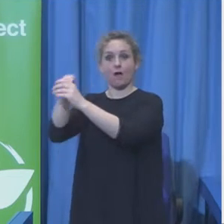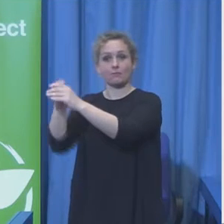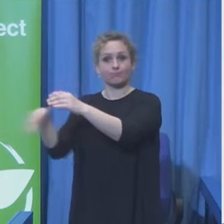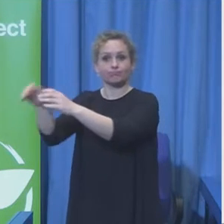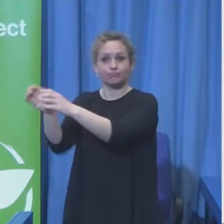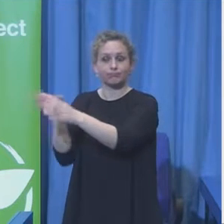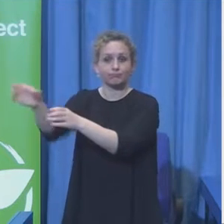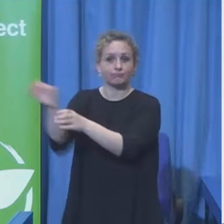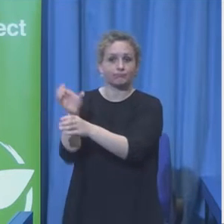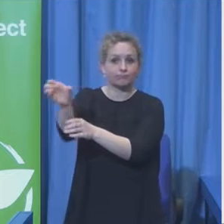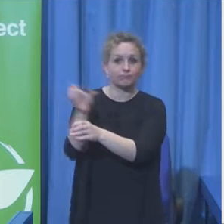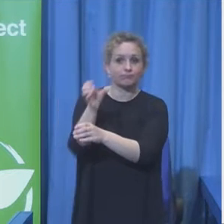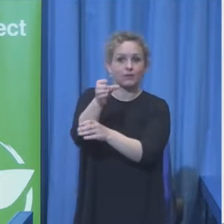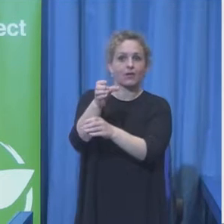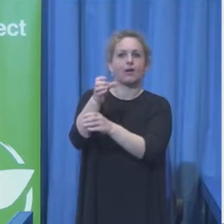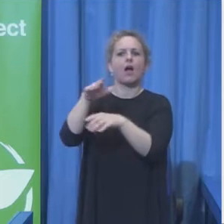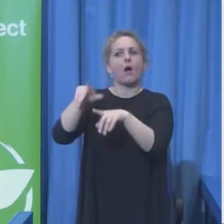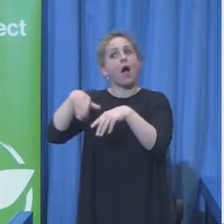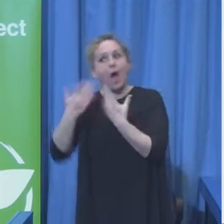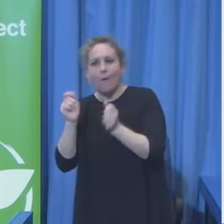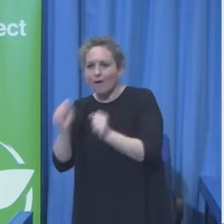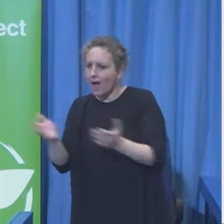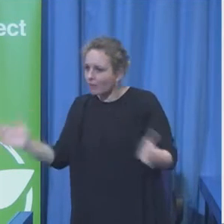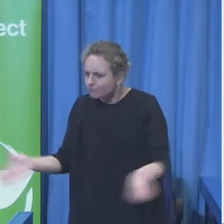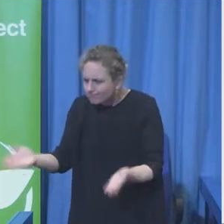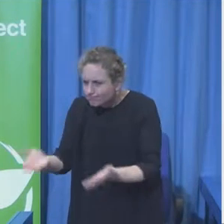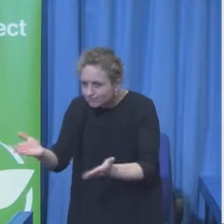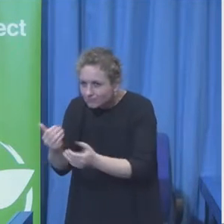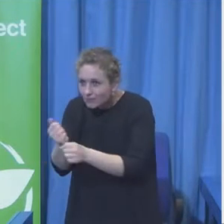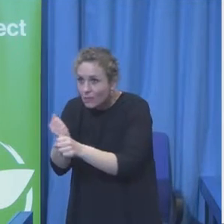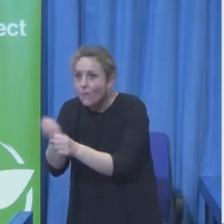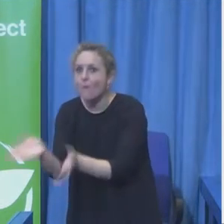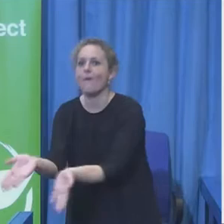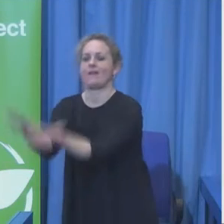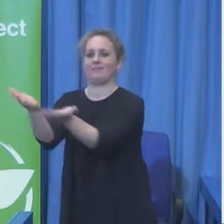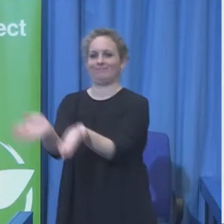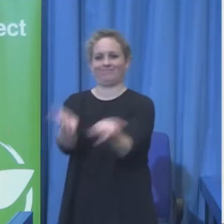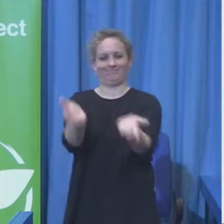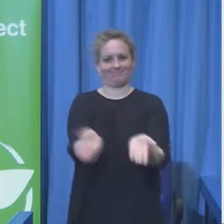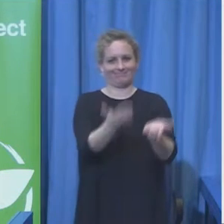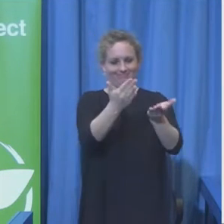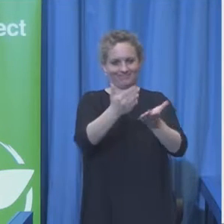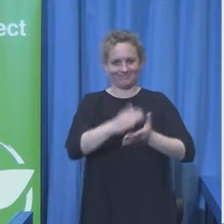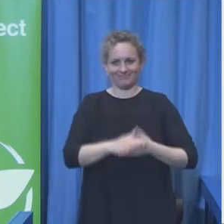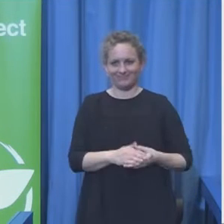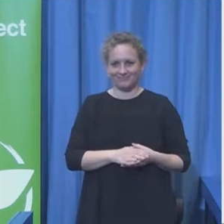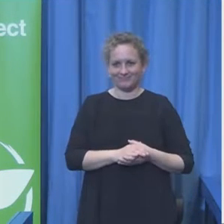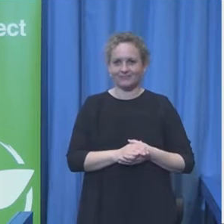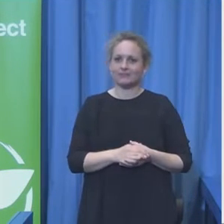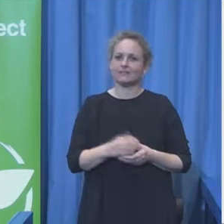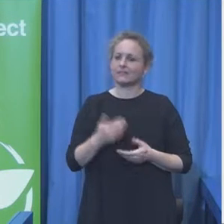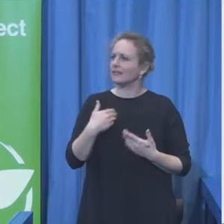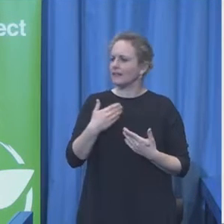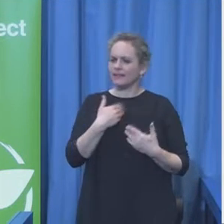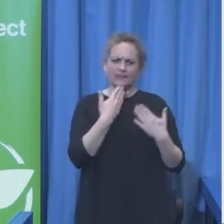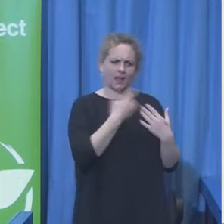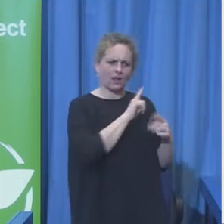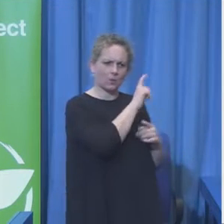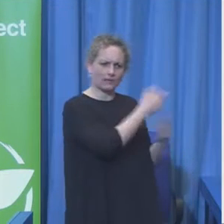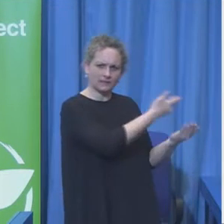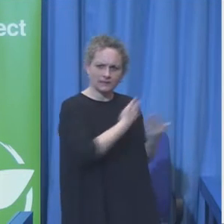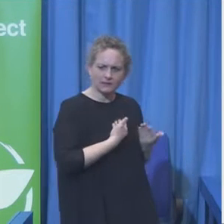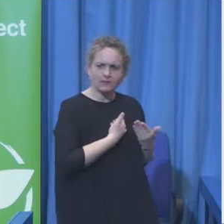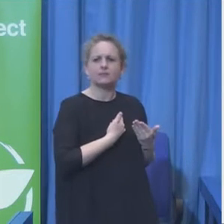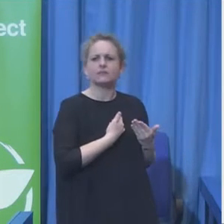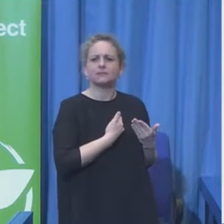made. What would be your views on this? Thank you. Thank you. Thank you for the question. And I must admit that Senator Harkin